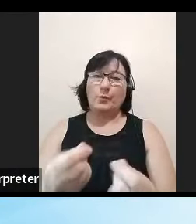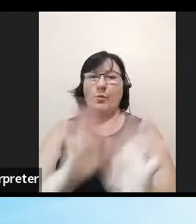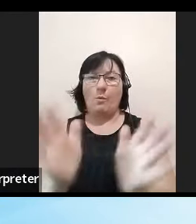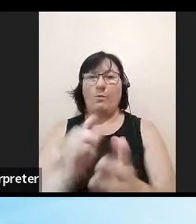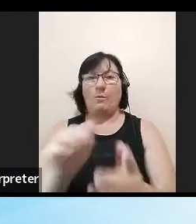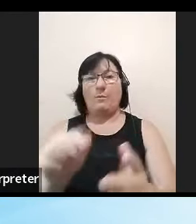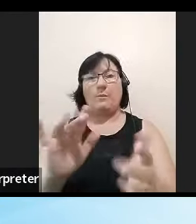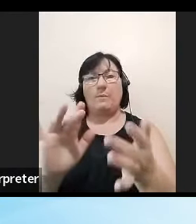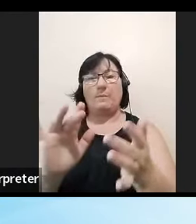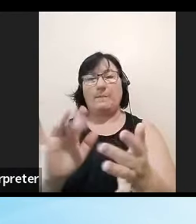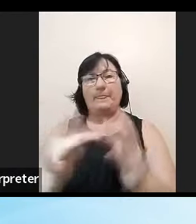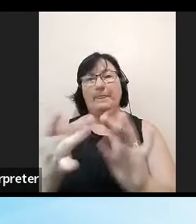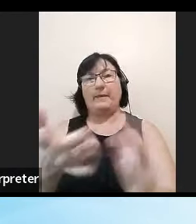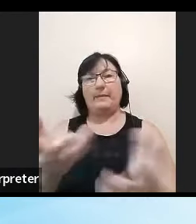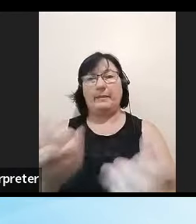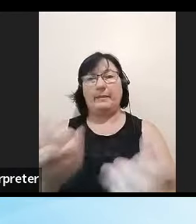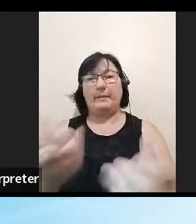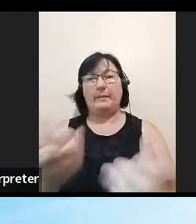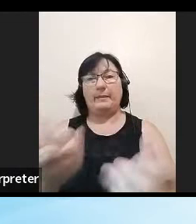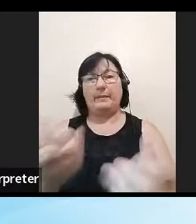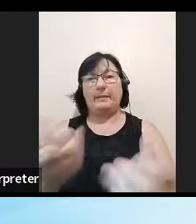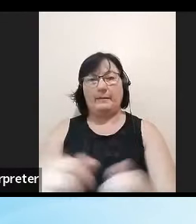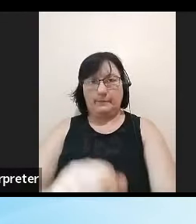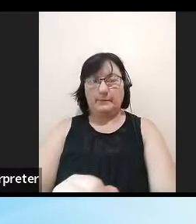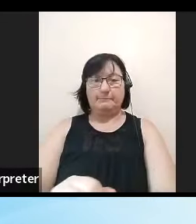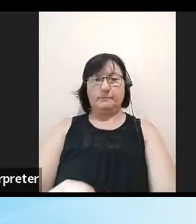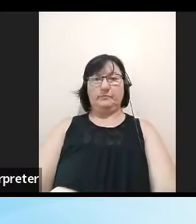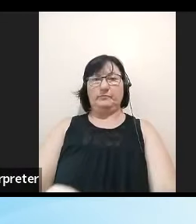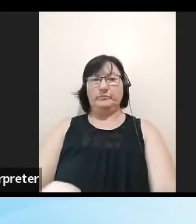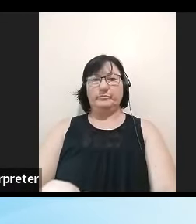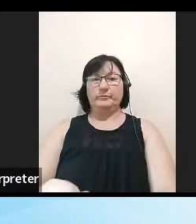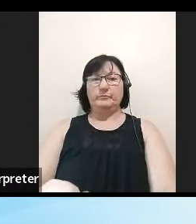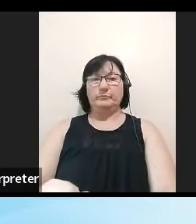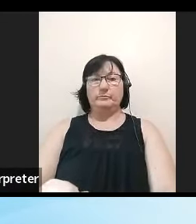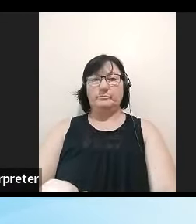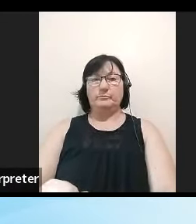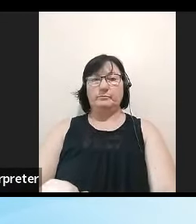But we have to know that this RLA system,